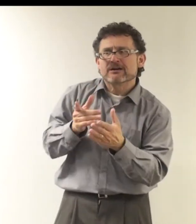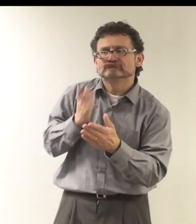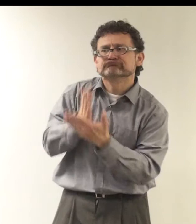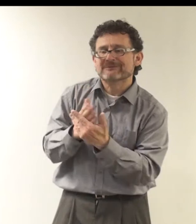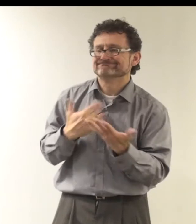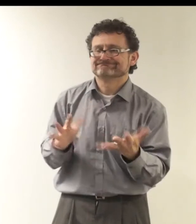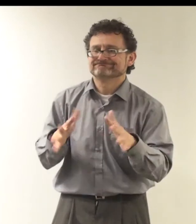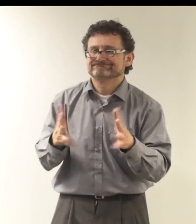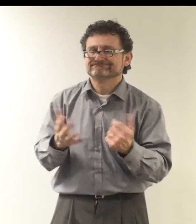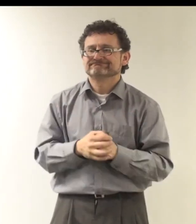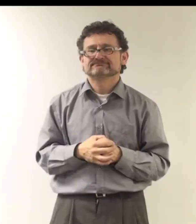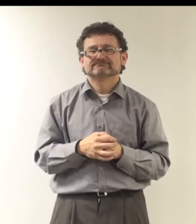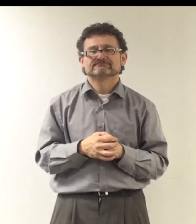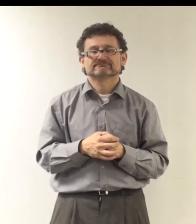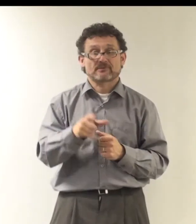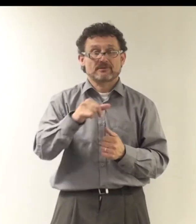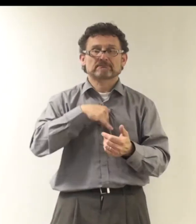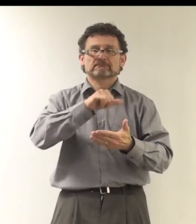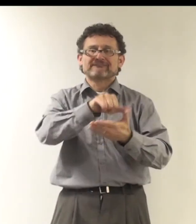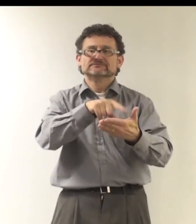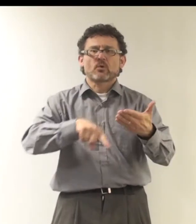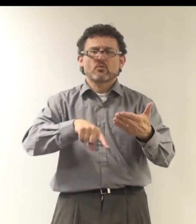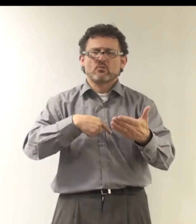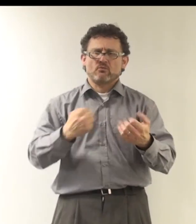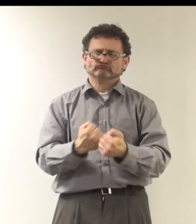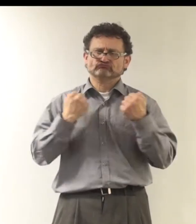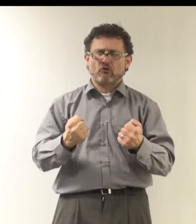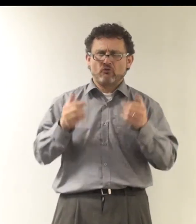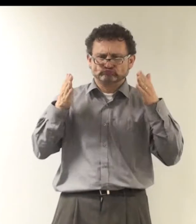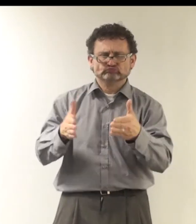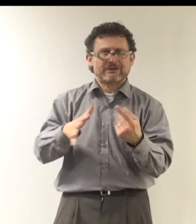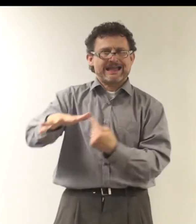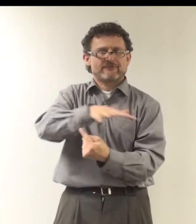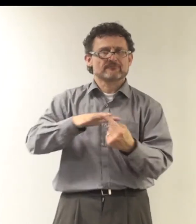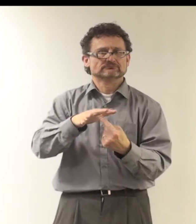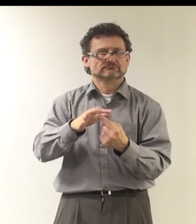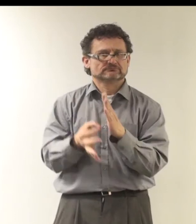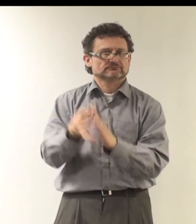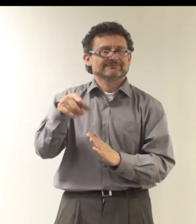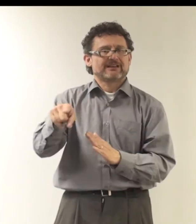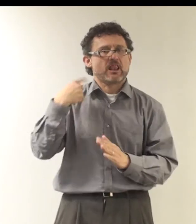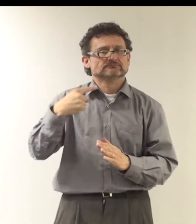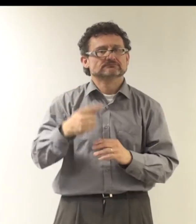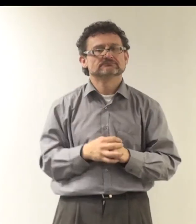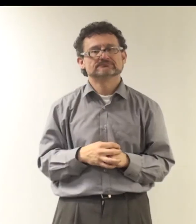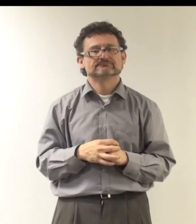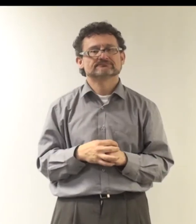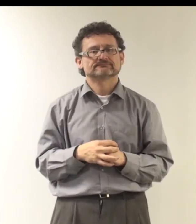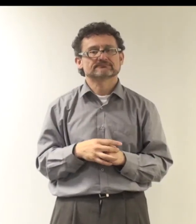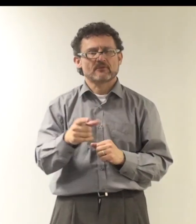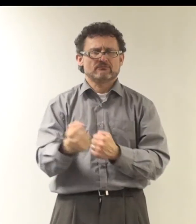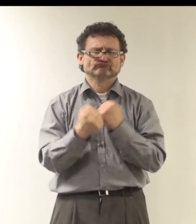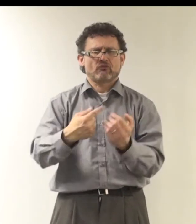It will include bold policies on reducing air pollution, opposing airport construction, and investing in environmental